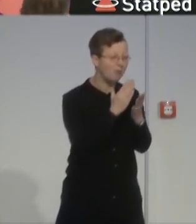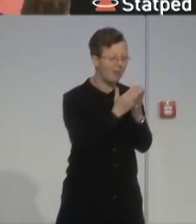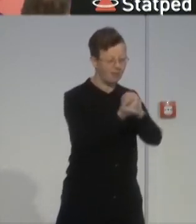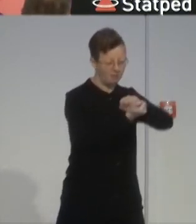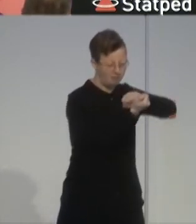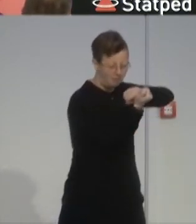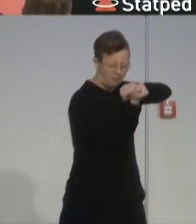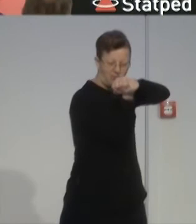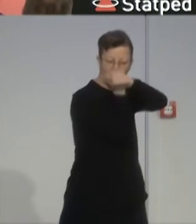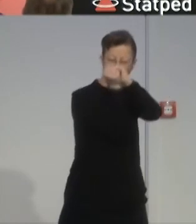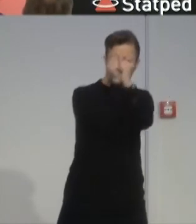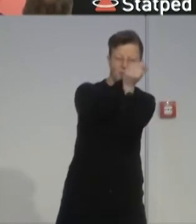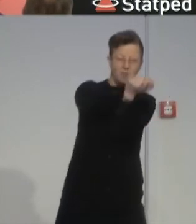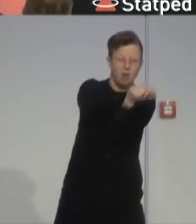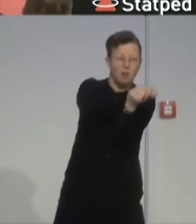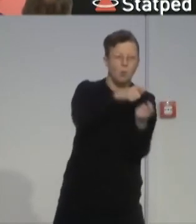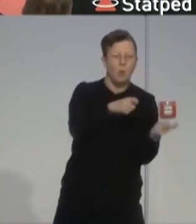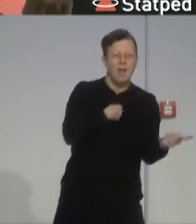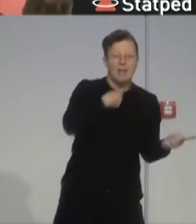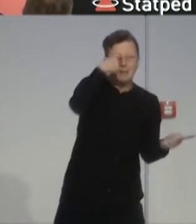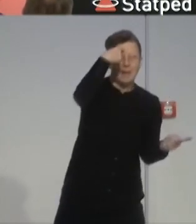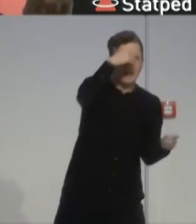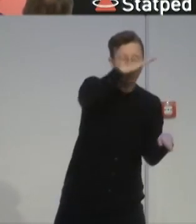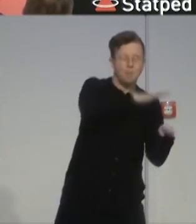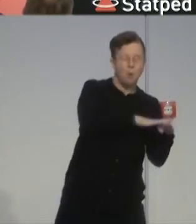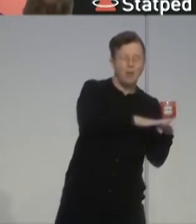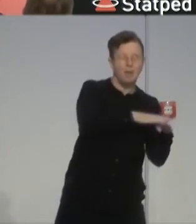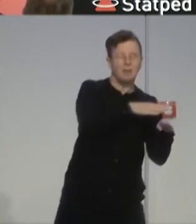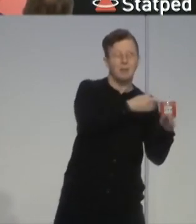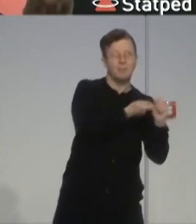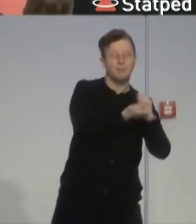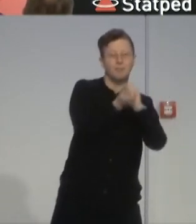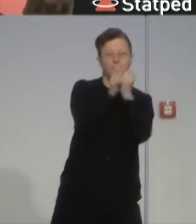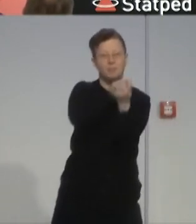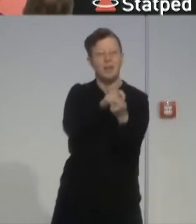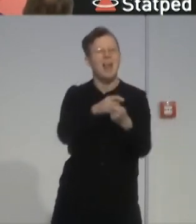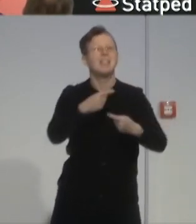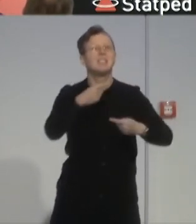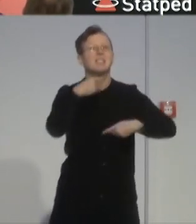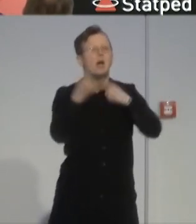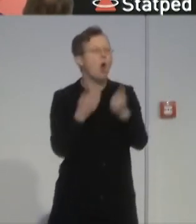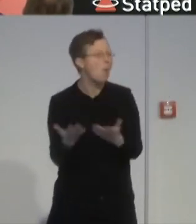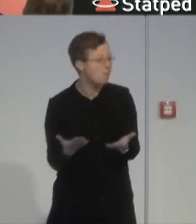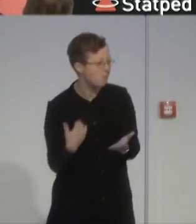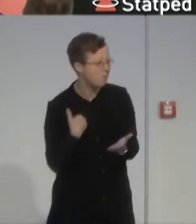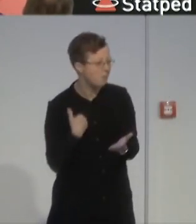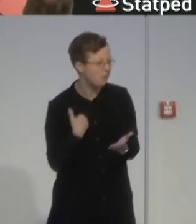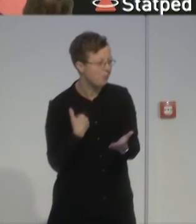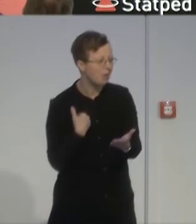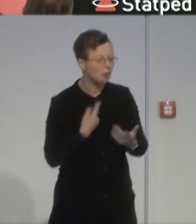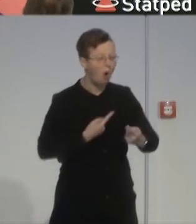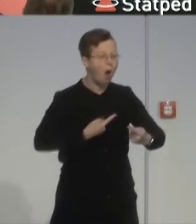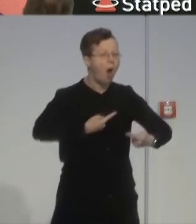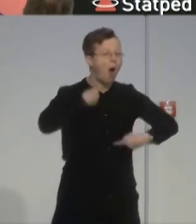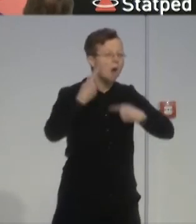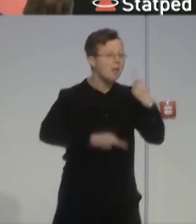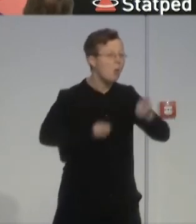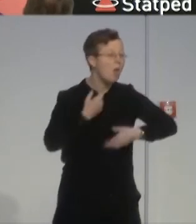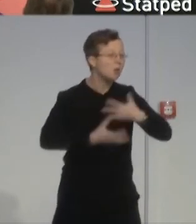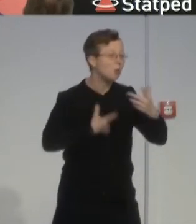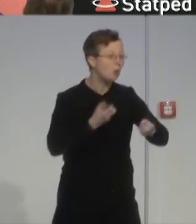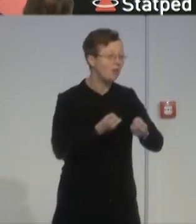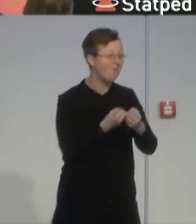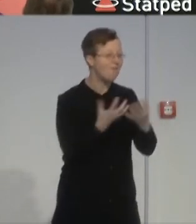transition from something that's thought about to something that's talked. The articulation of what is being